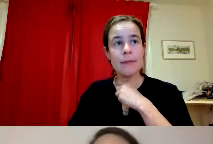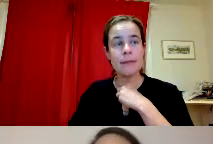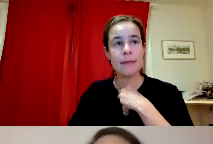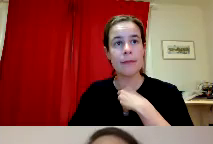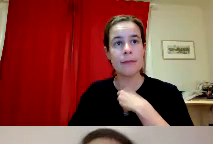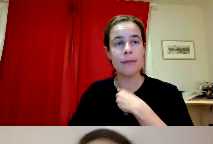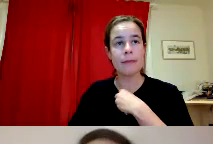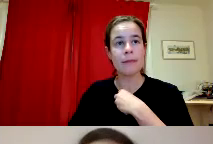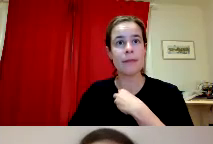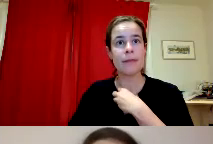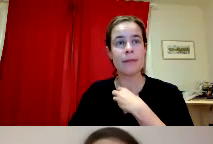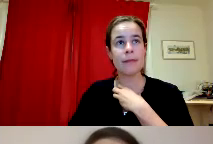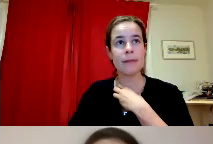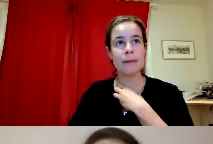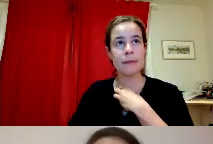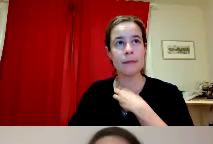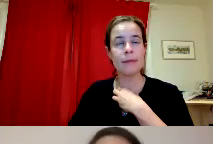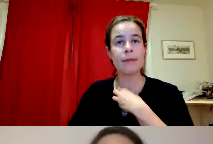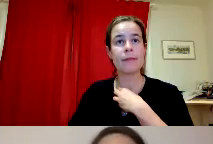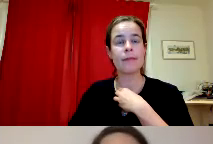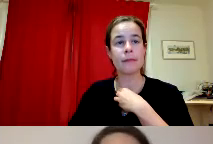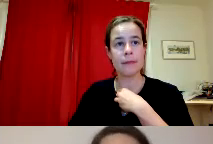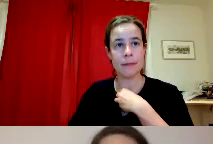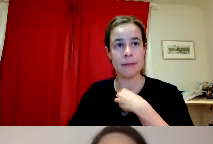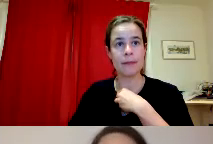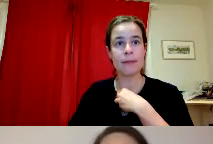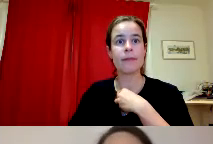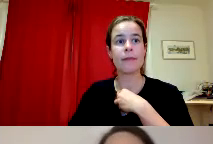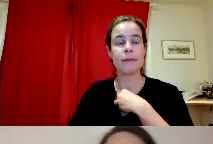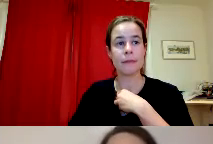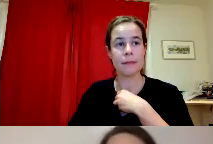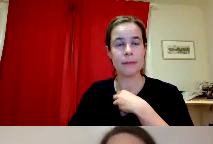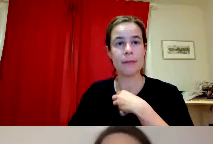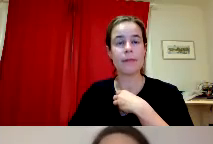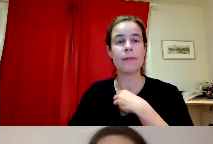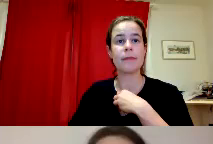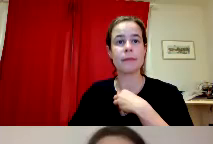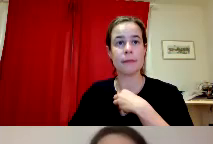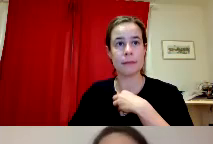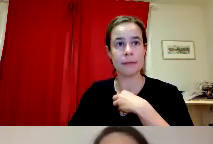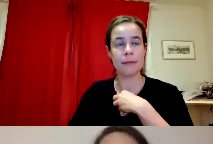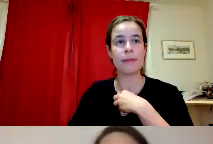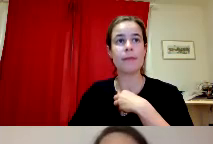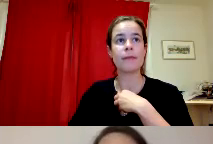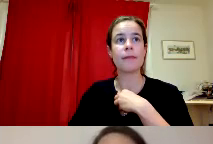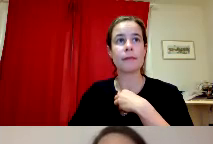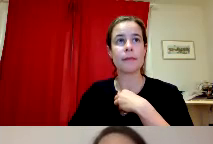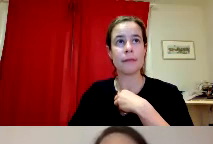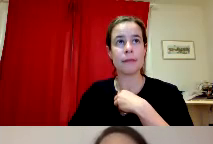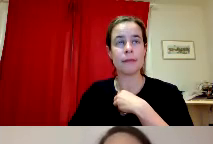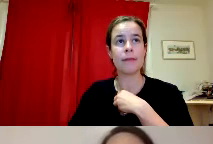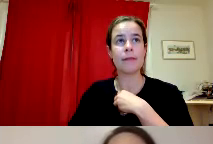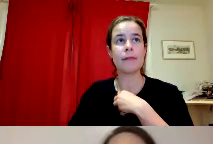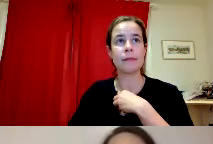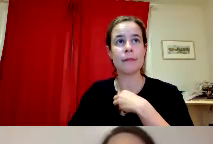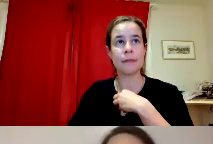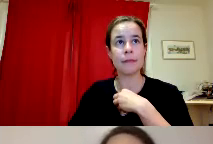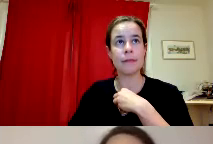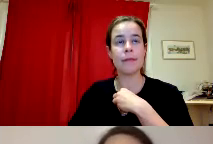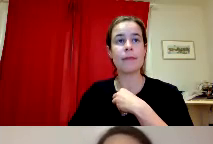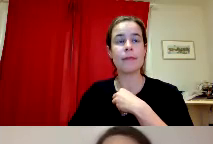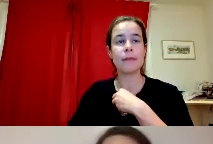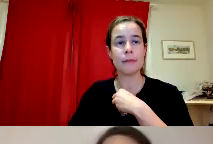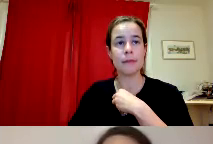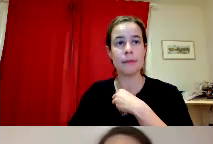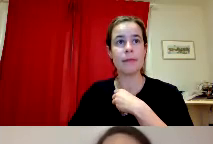And then this had impacts on feeding modality. So how often babies were being fed from the breast versus from the bottle. And then some of